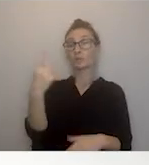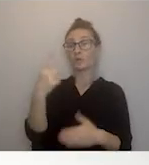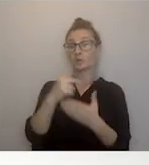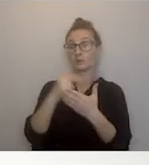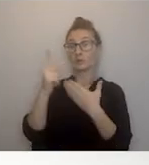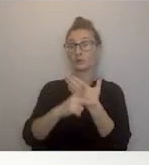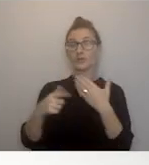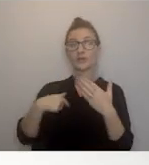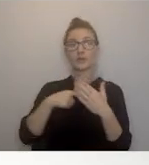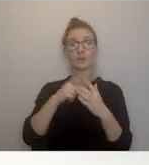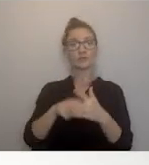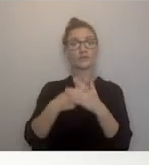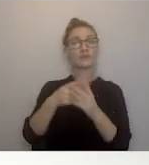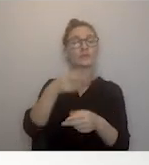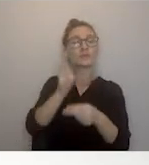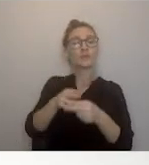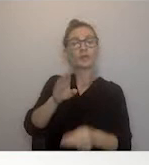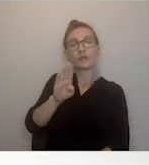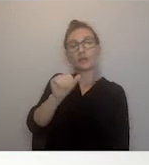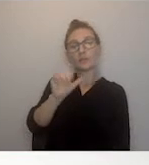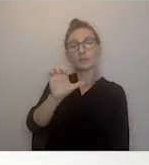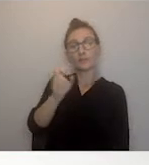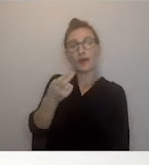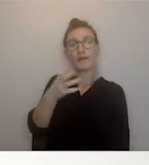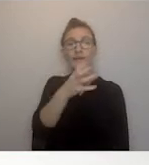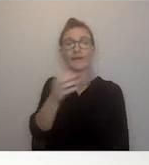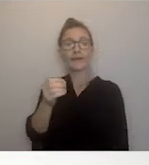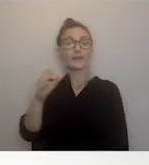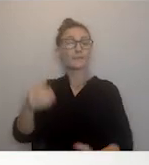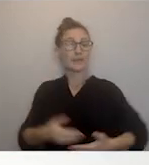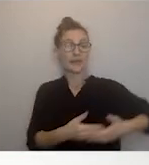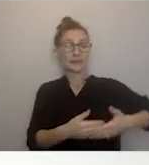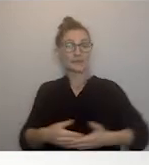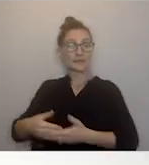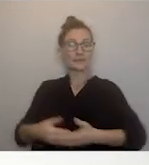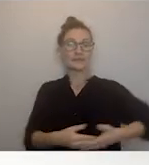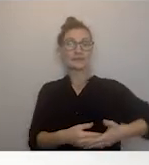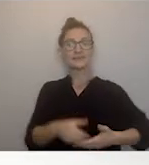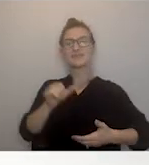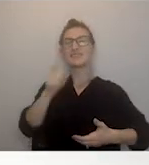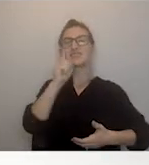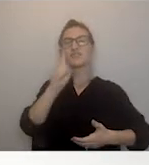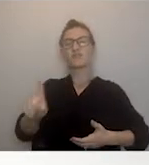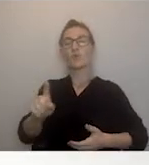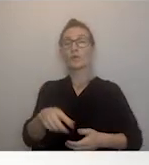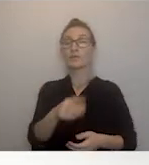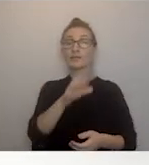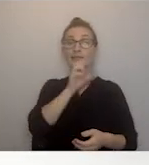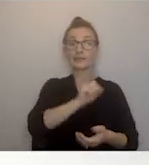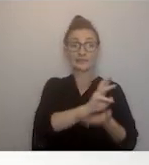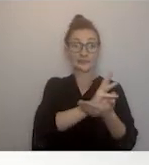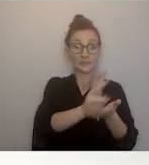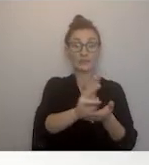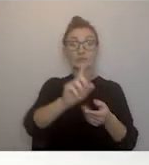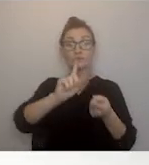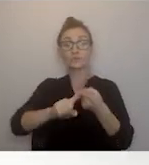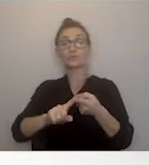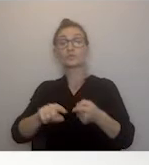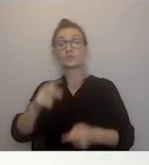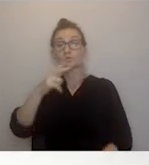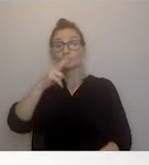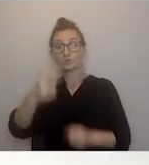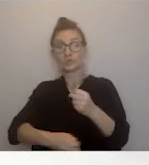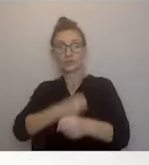of the programs that we developed is called Bach and Babies, and we do this with the Early Learning Coalition of Central Florida. It's a program for little guys, 6